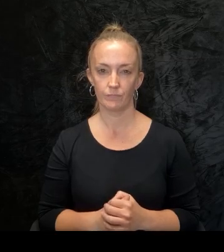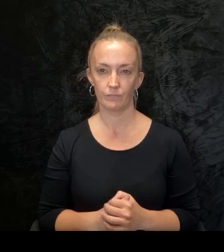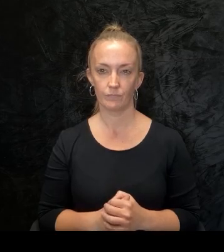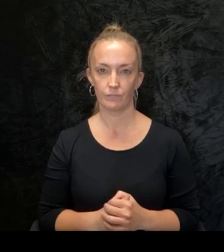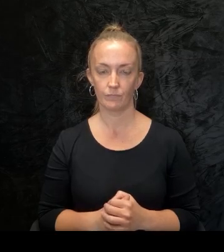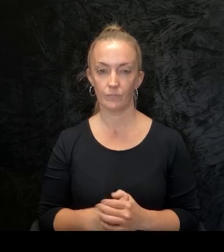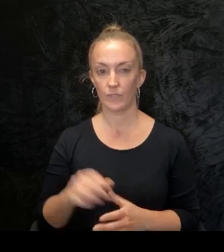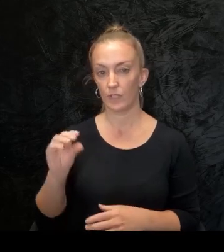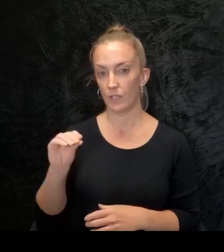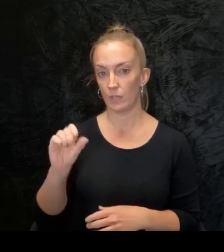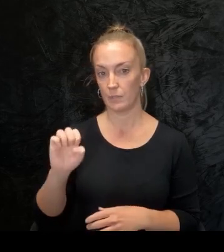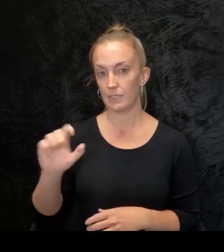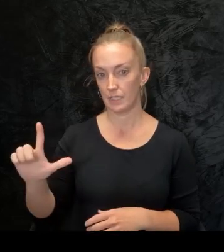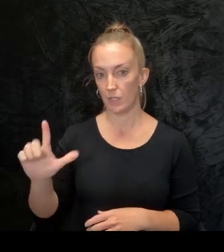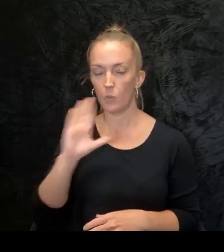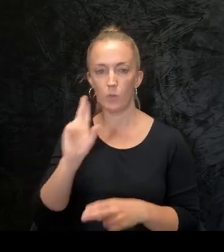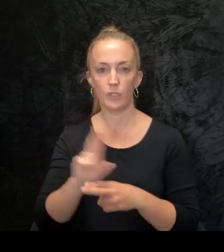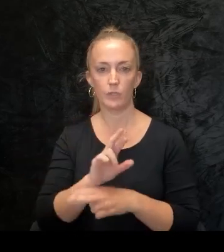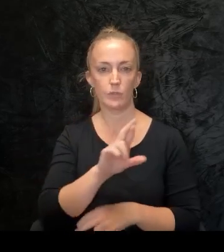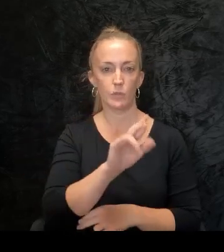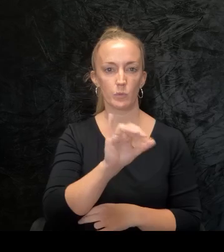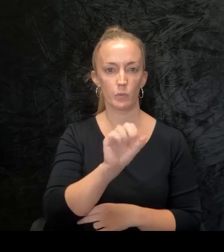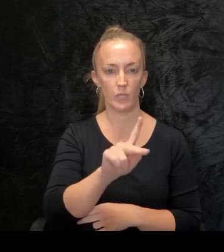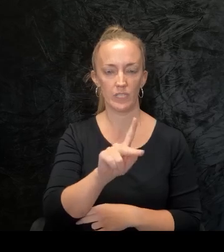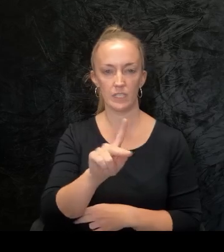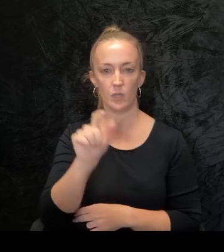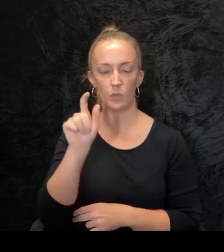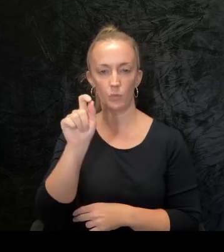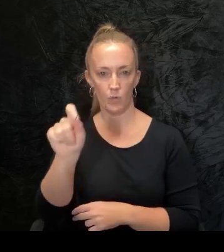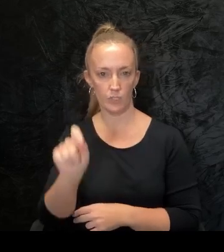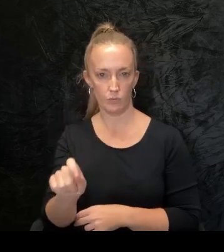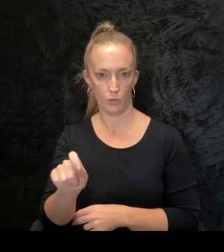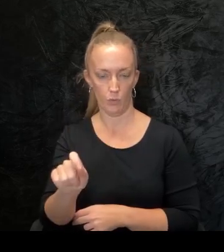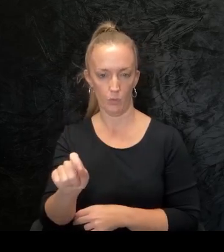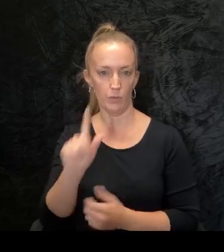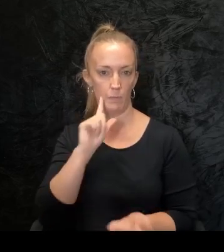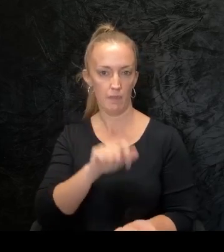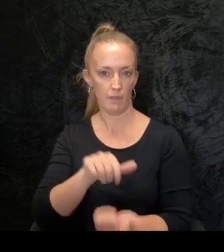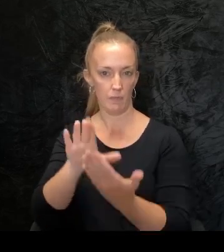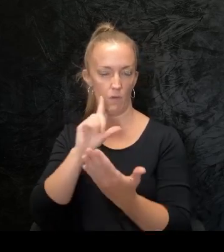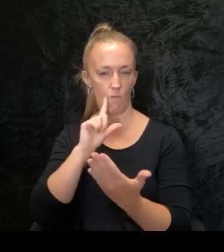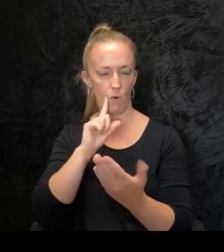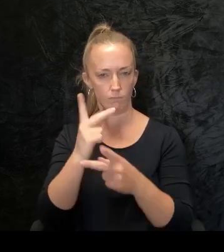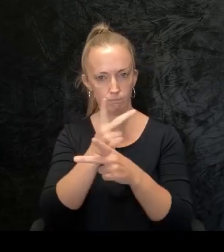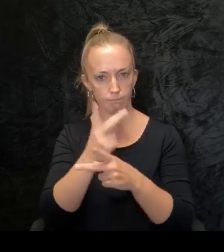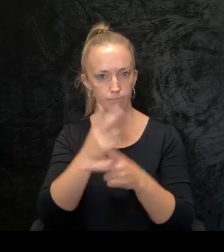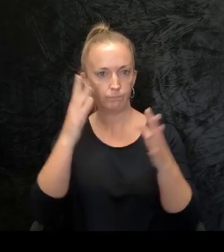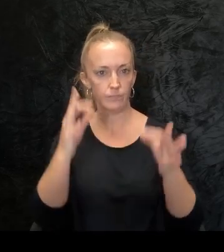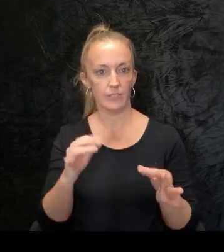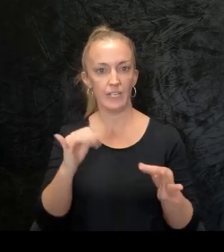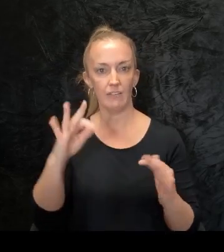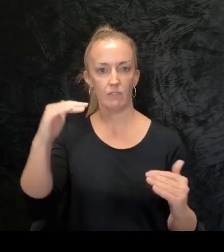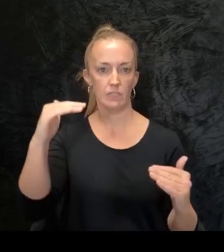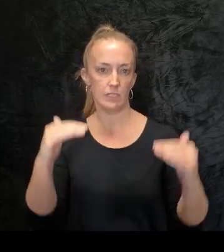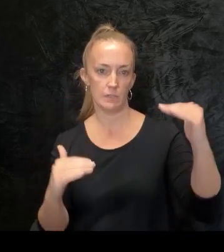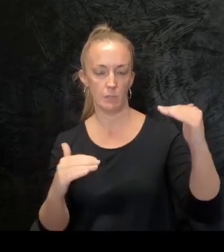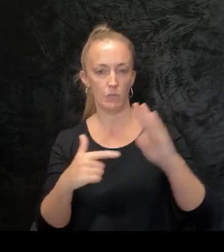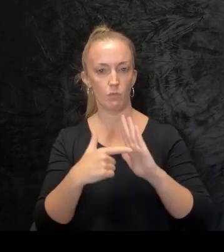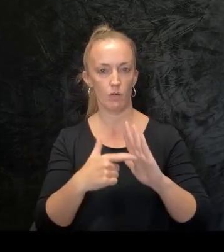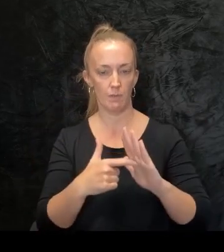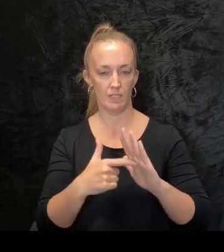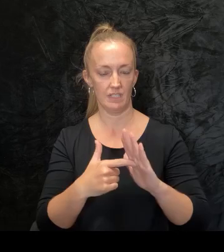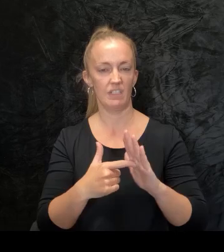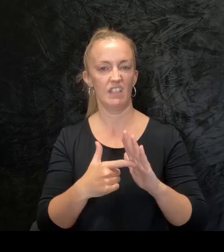The OSEAL uses risk ratio methodology to determine if disproportionate representation exists